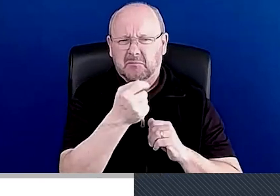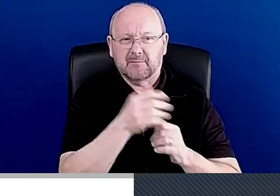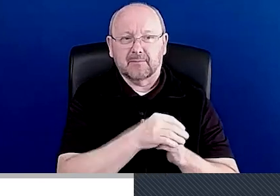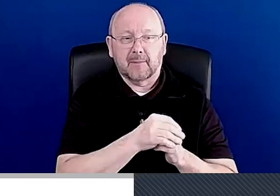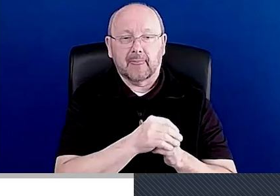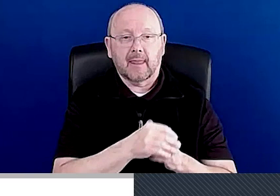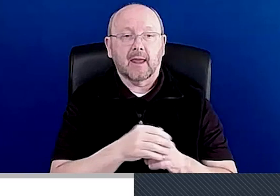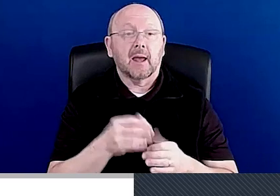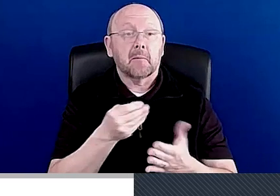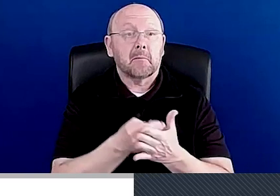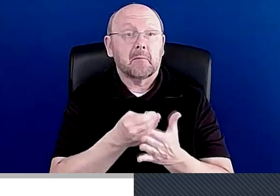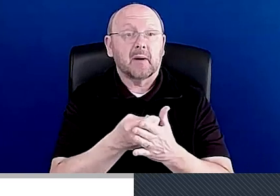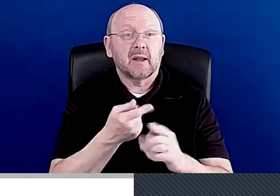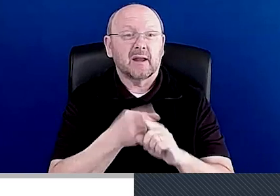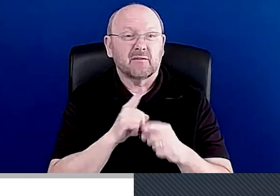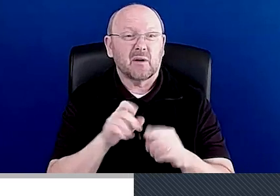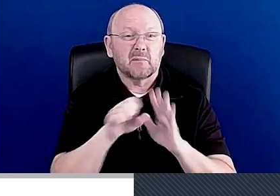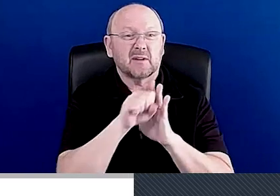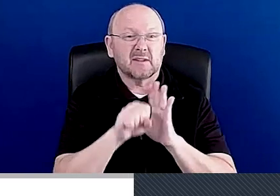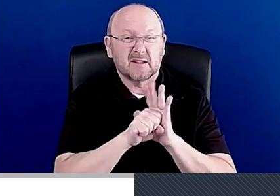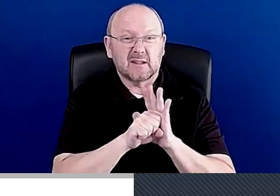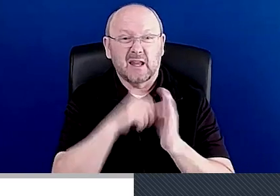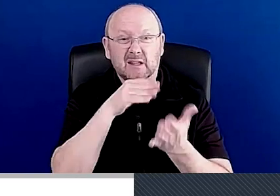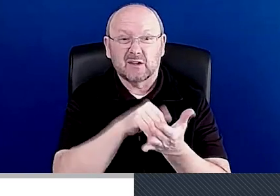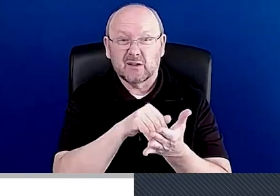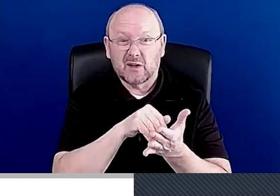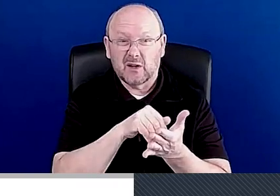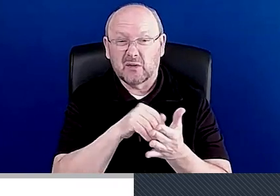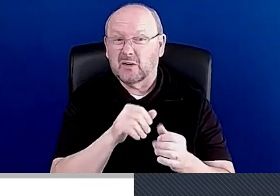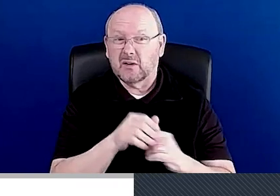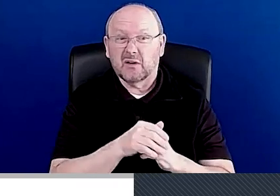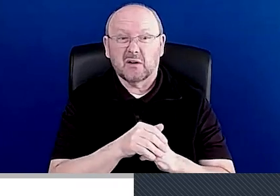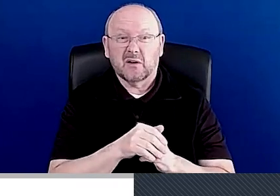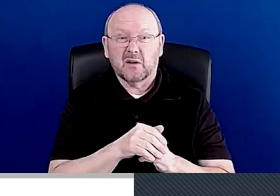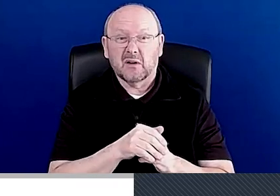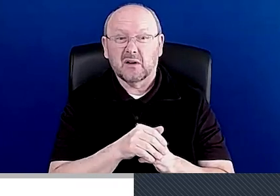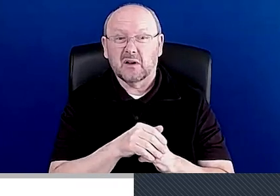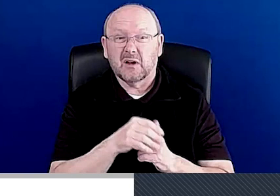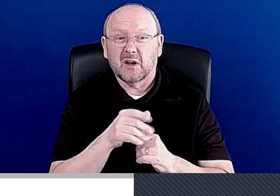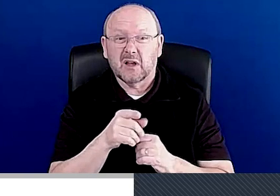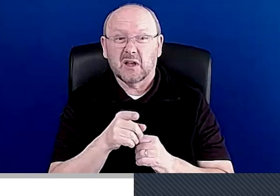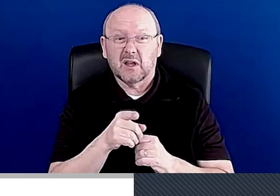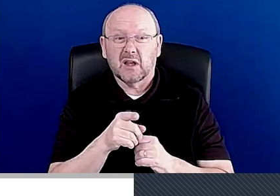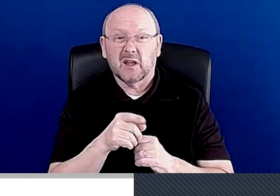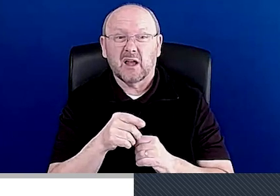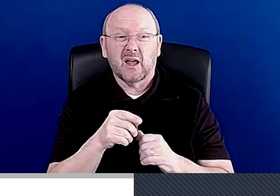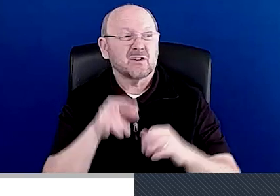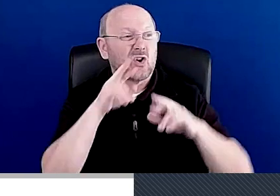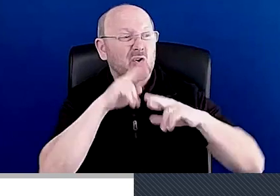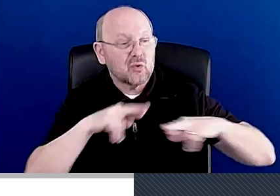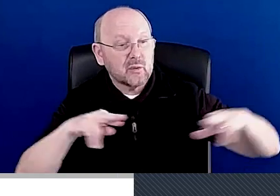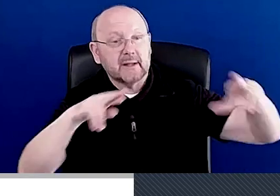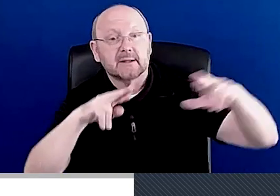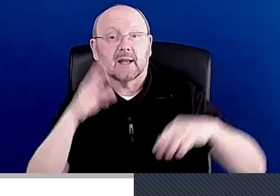Center Adult Education Consortium. It's not State Center Community College District, but it is a region in